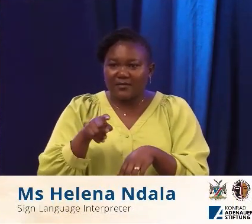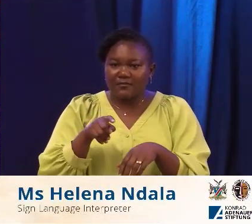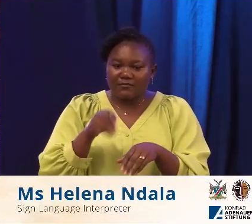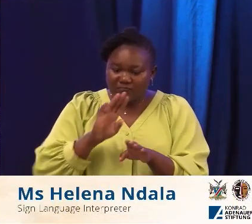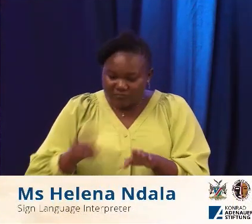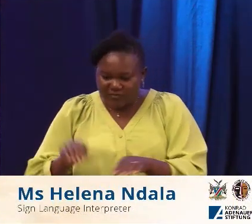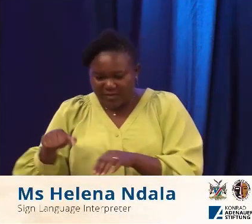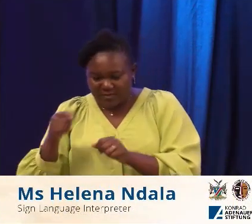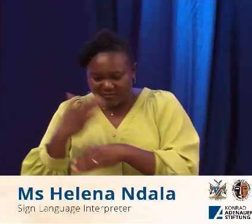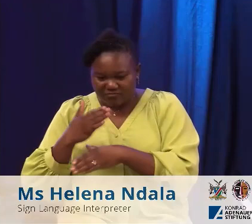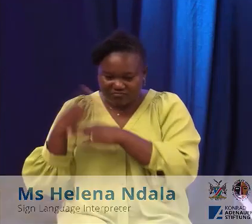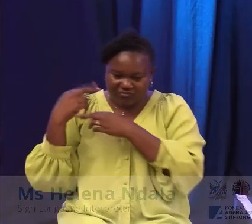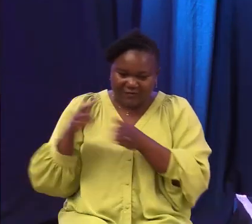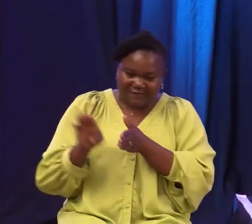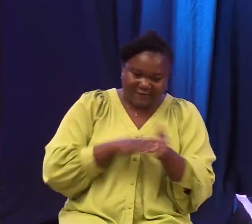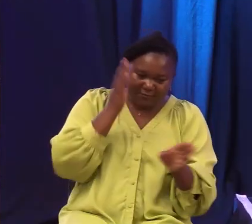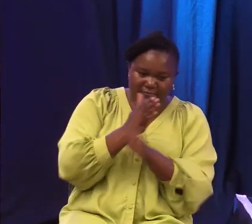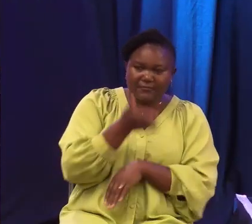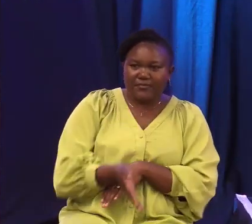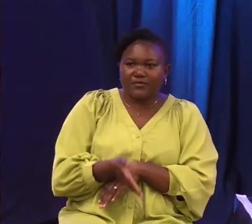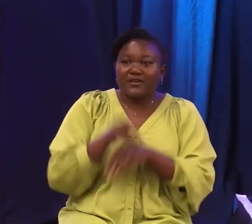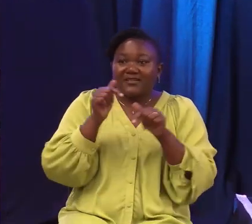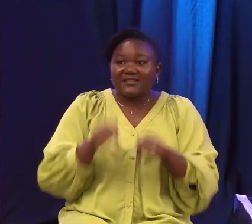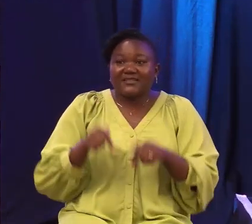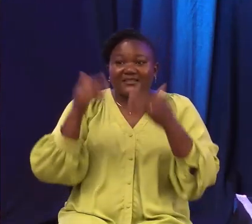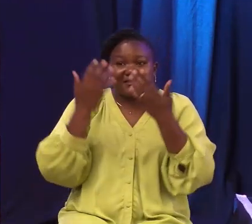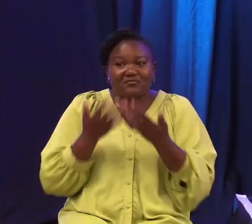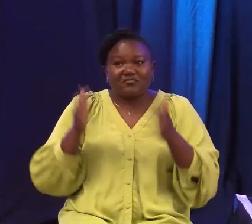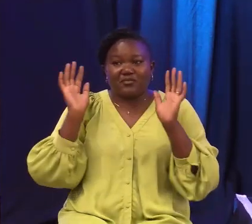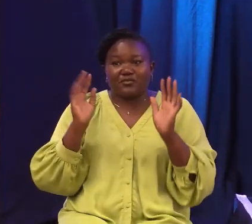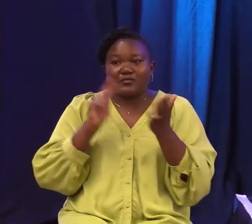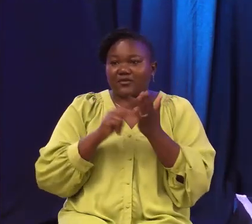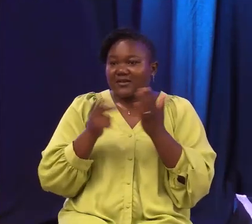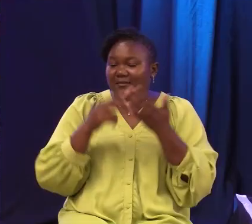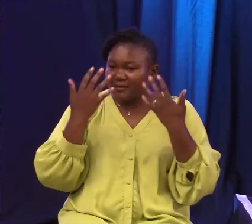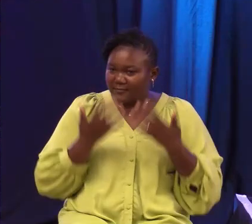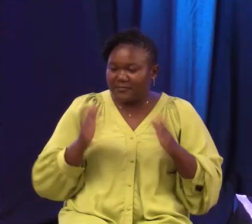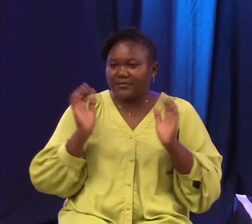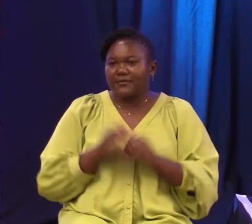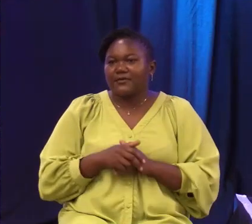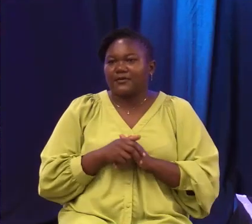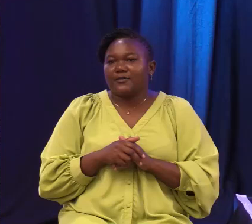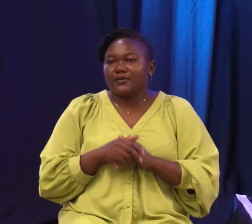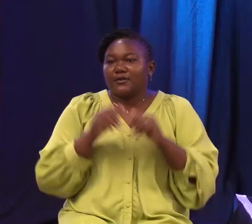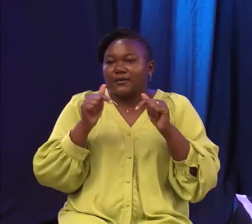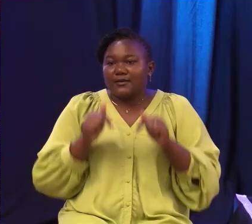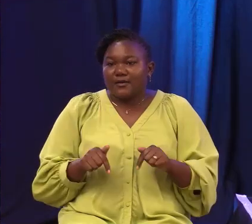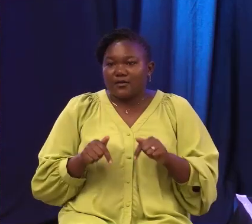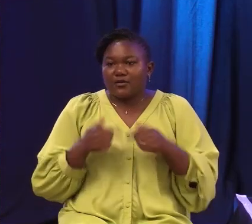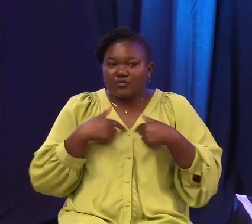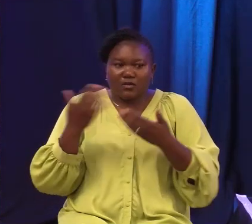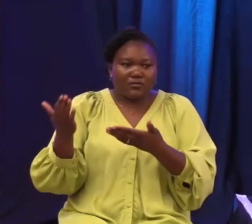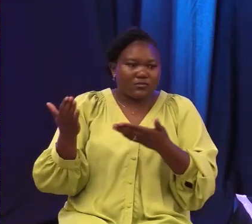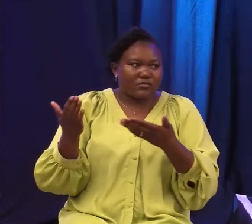here this afternoon, thank you very much. This is officially the end of our program. We are